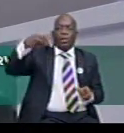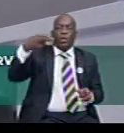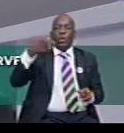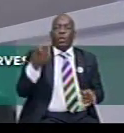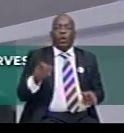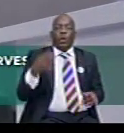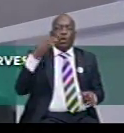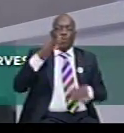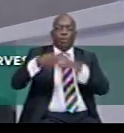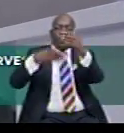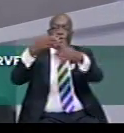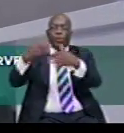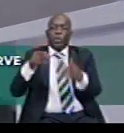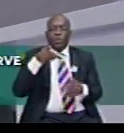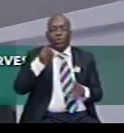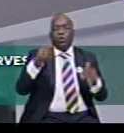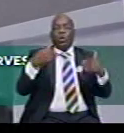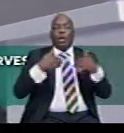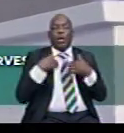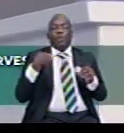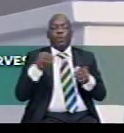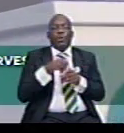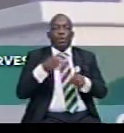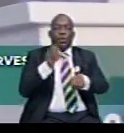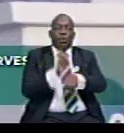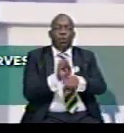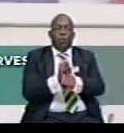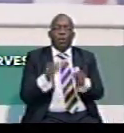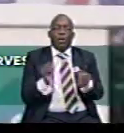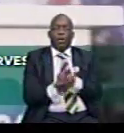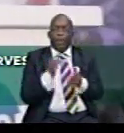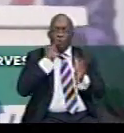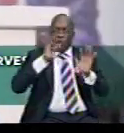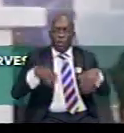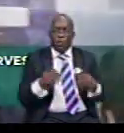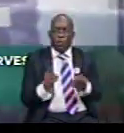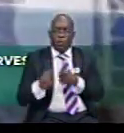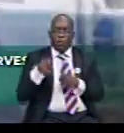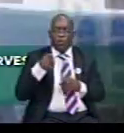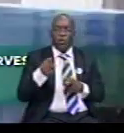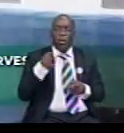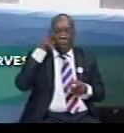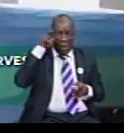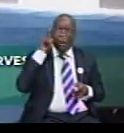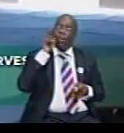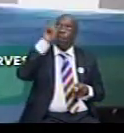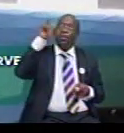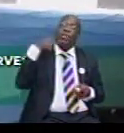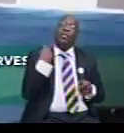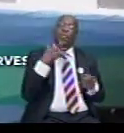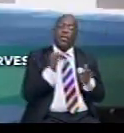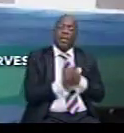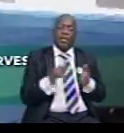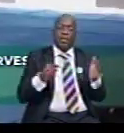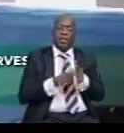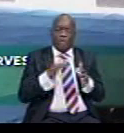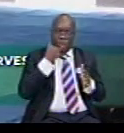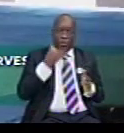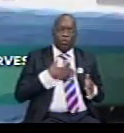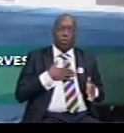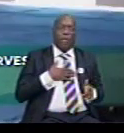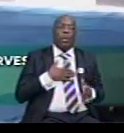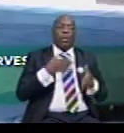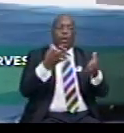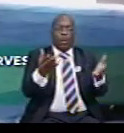have in the work he has committed to you. He said, this is my meat, and this is my joy,